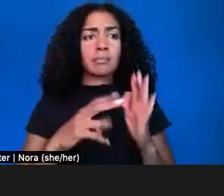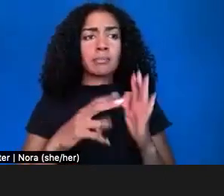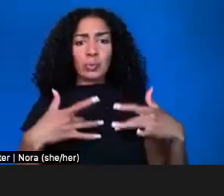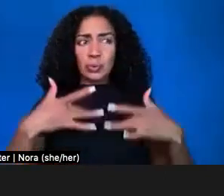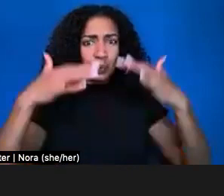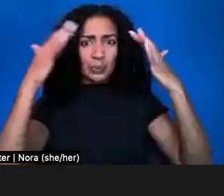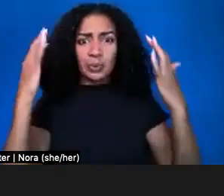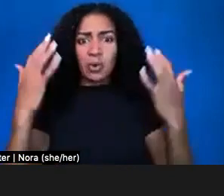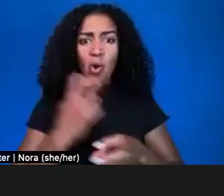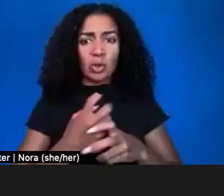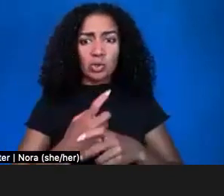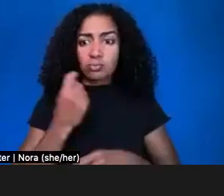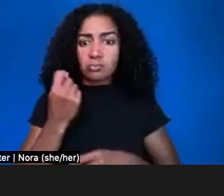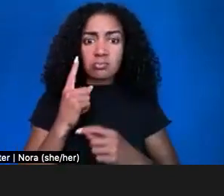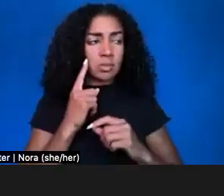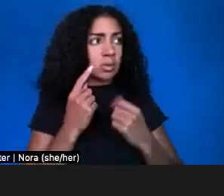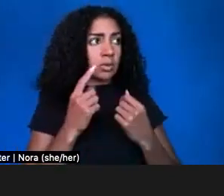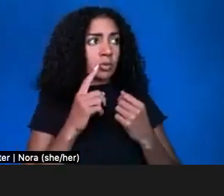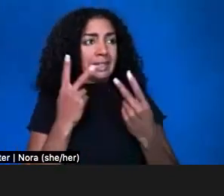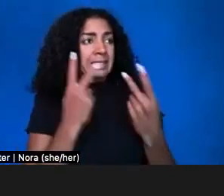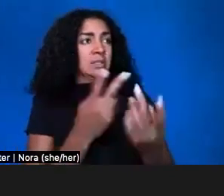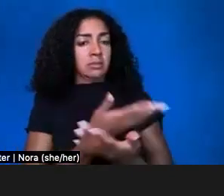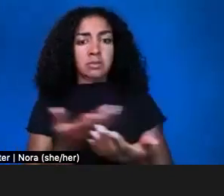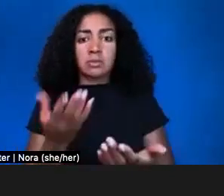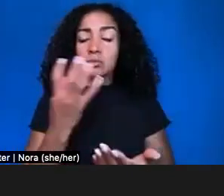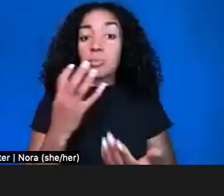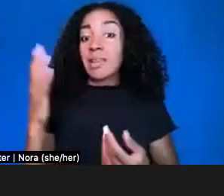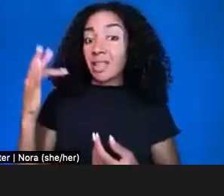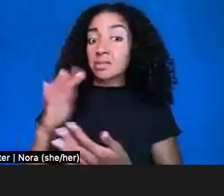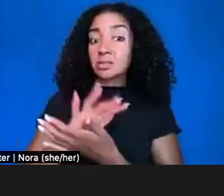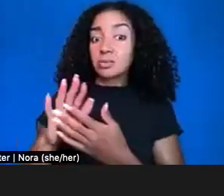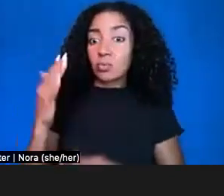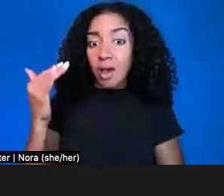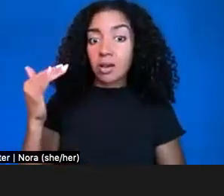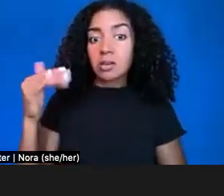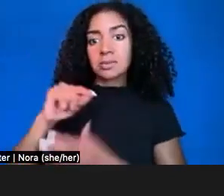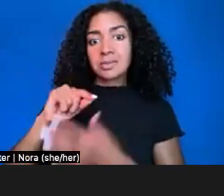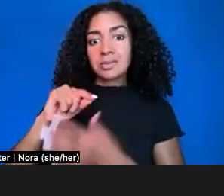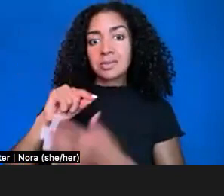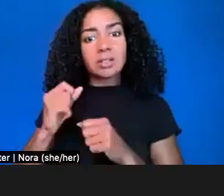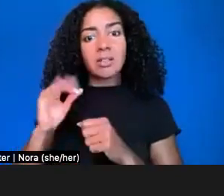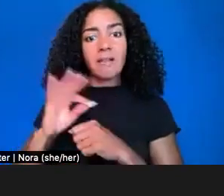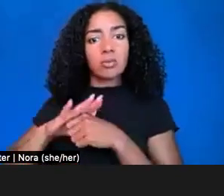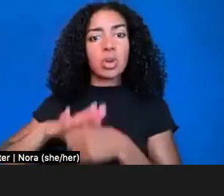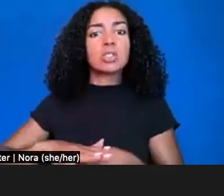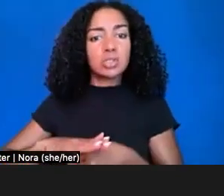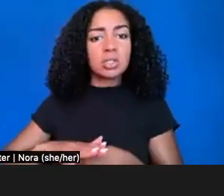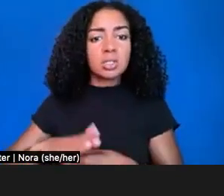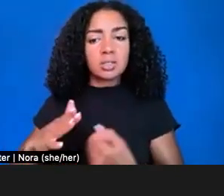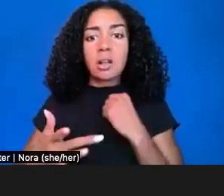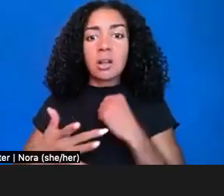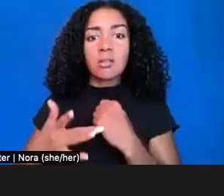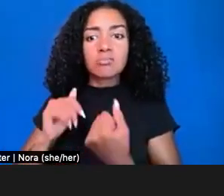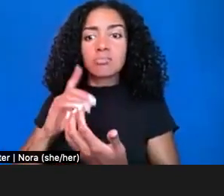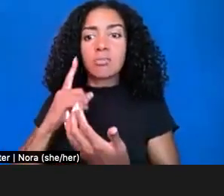comprehend. But this is why those tactics have been put in place. Tactics of oppression are very much